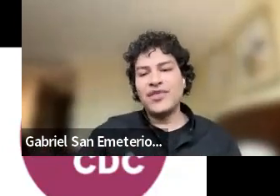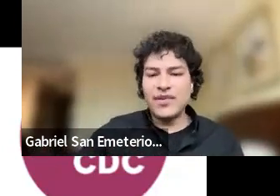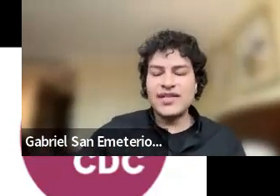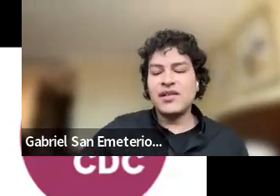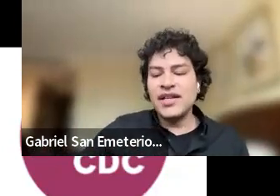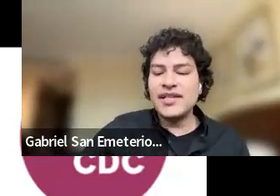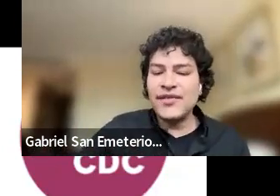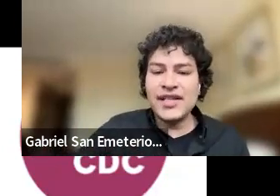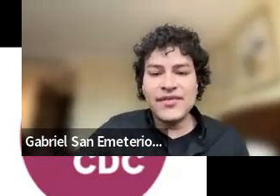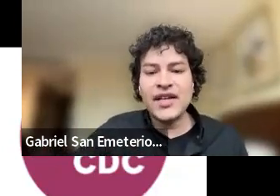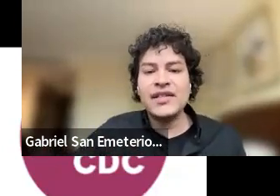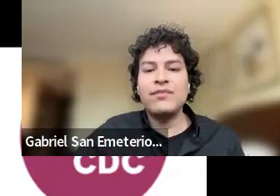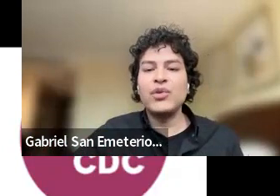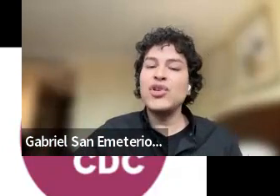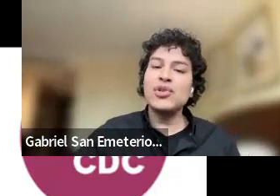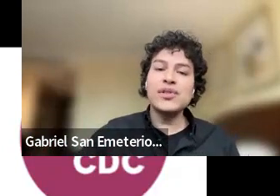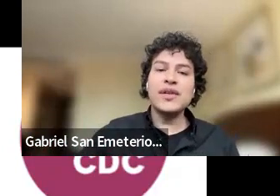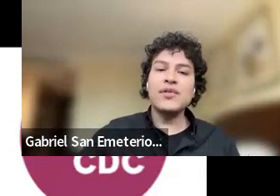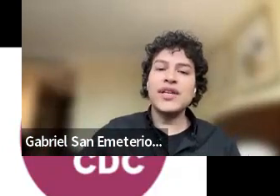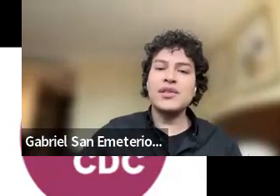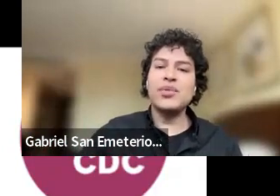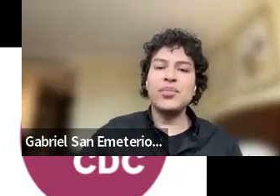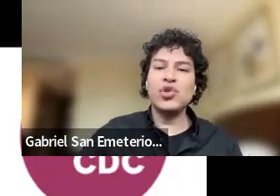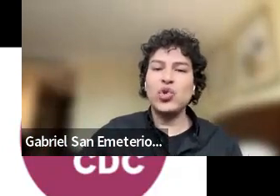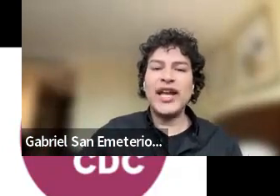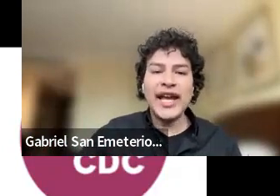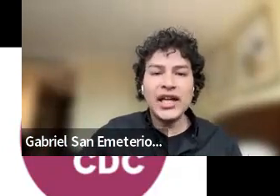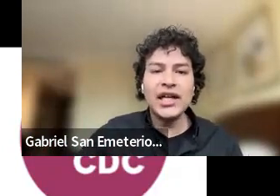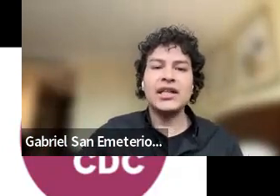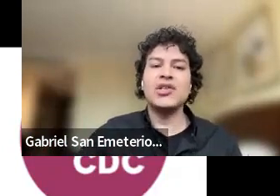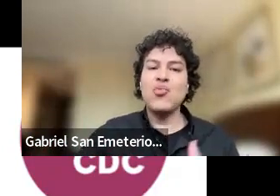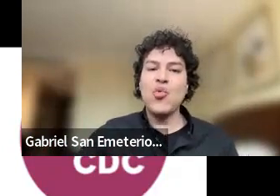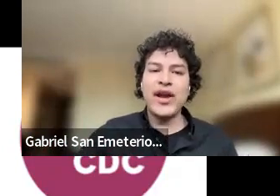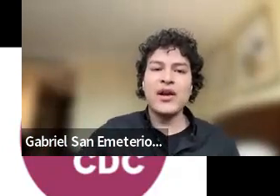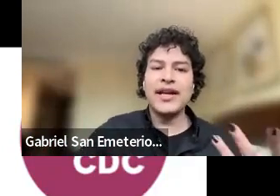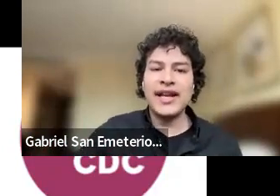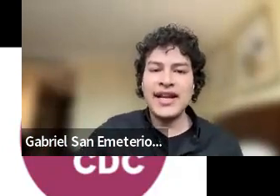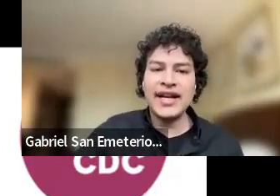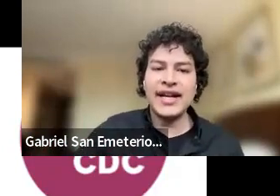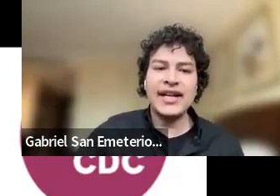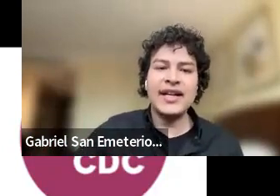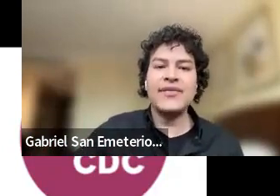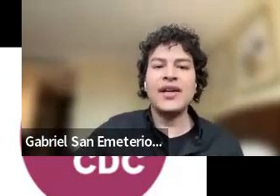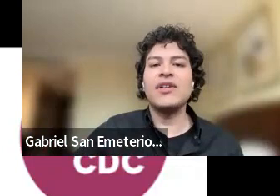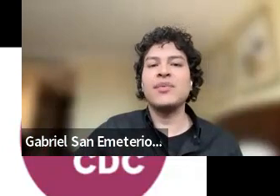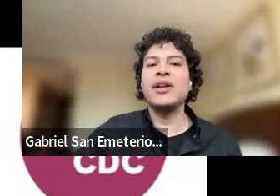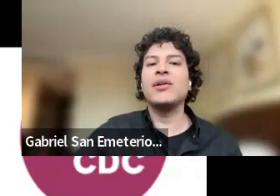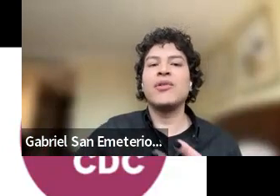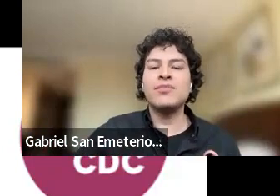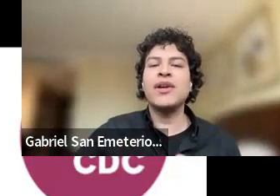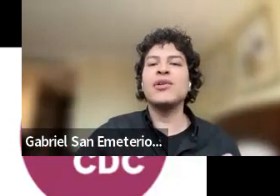The rest are less effective. But we should also give grace to people who cannot wear an